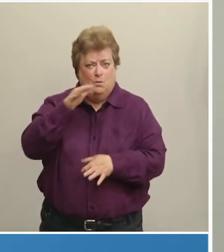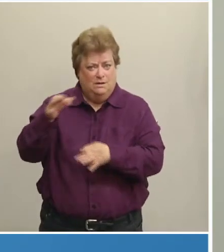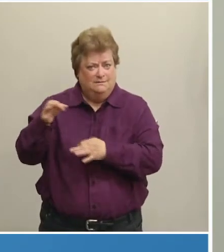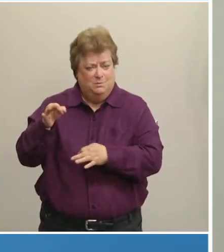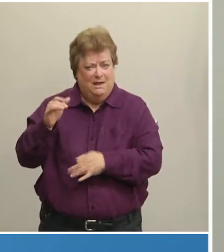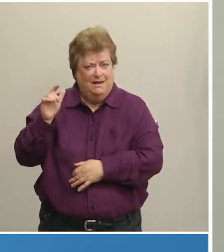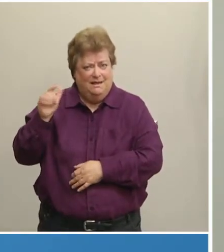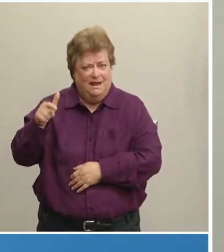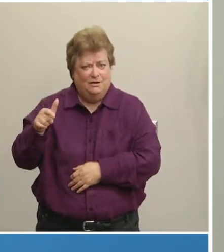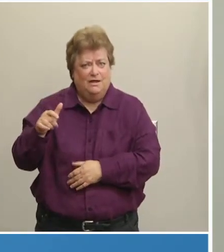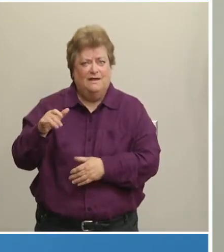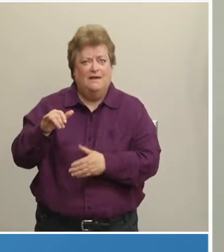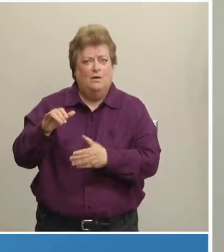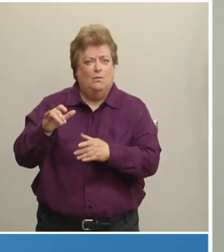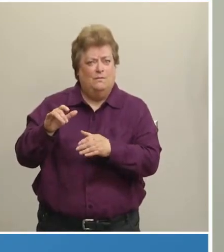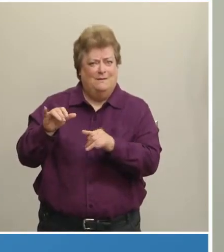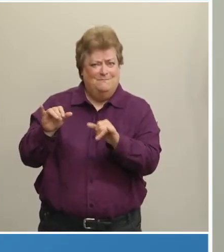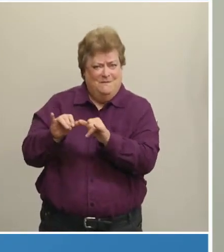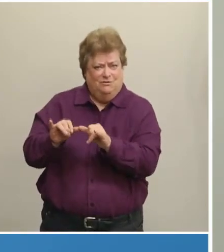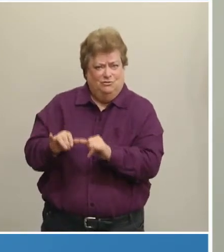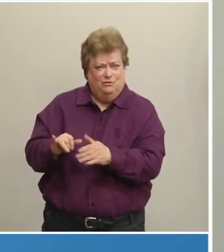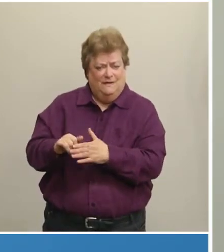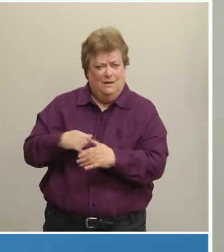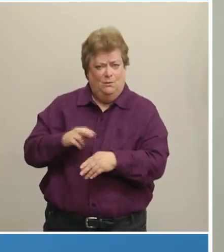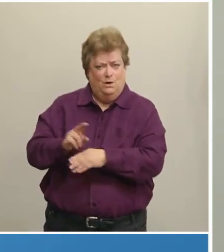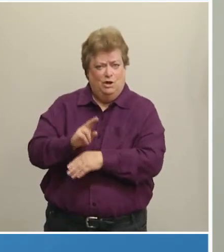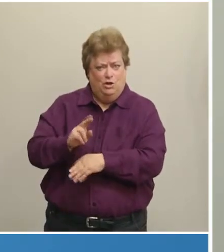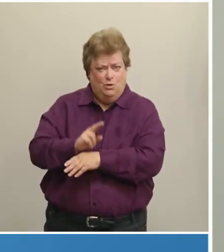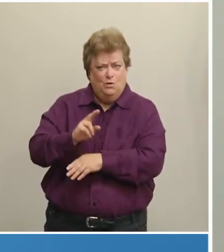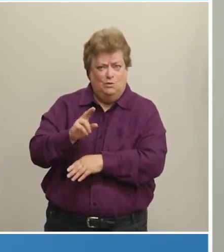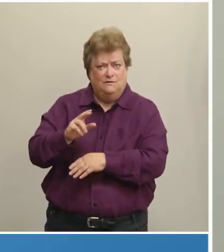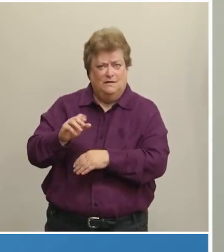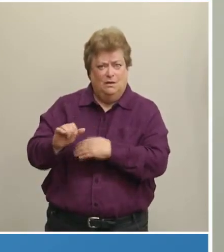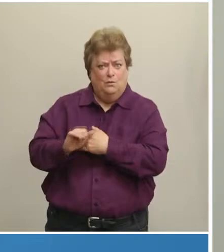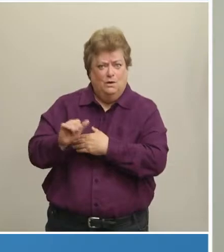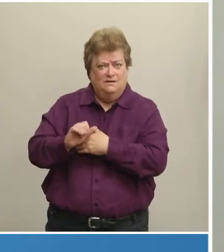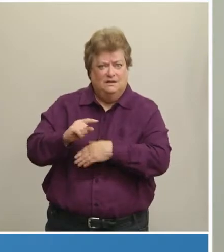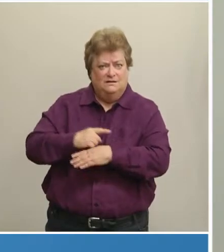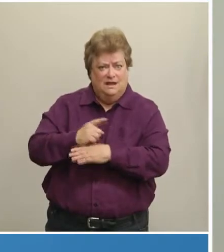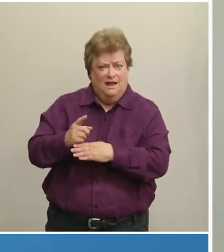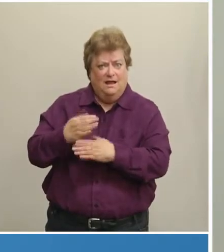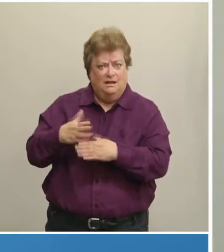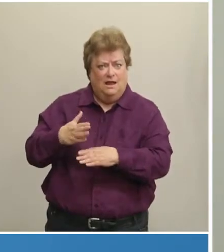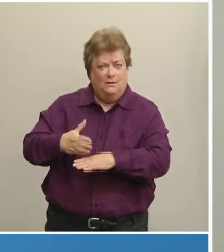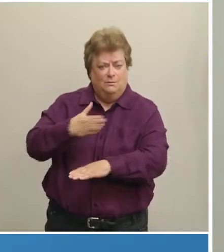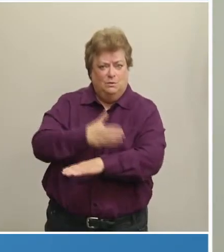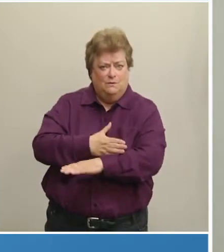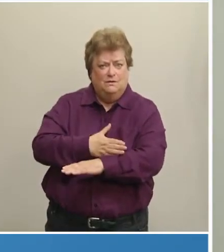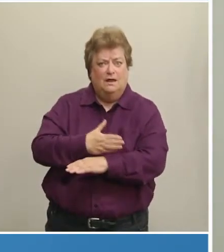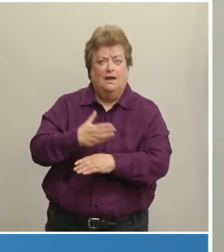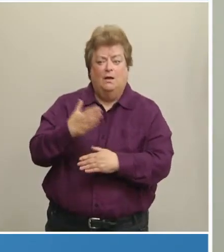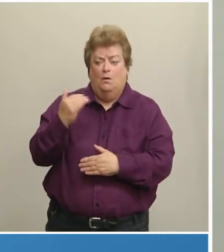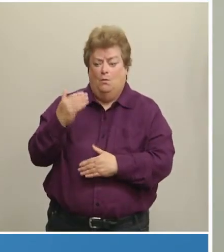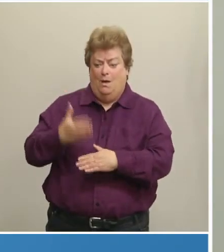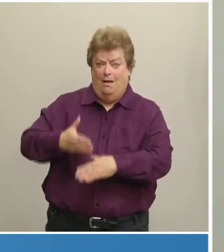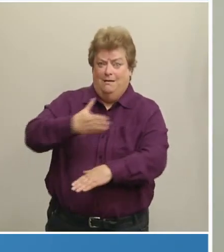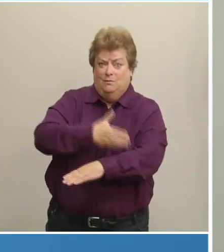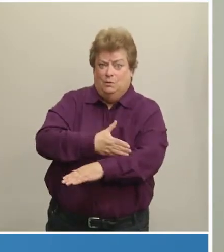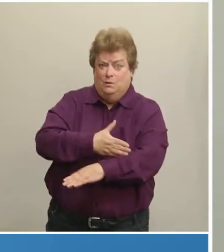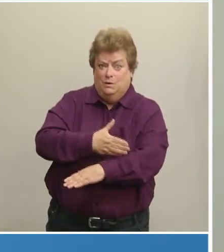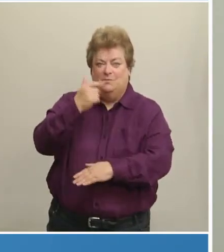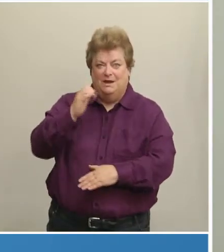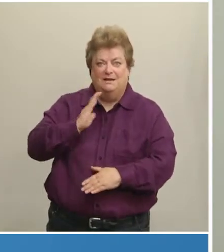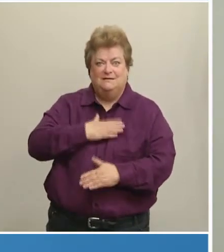for our COVID-19 risk dial have continued to improve. Much of this improvement has been made possible thanks to our community's great progress